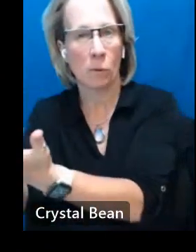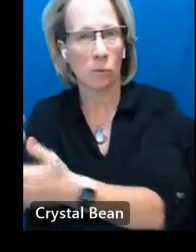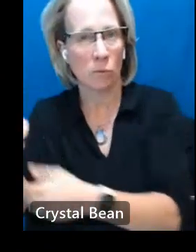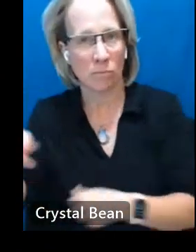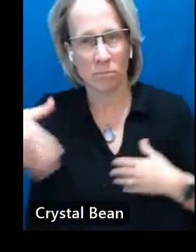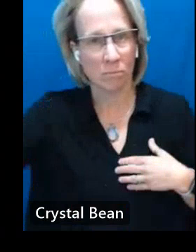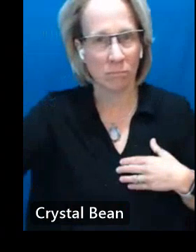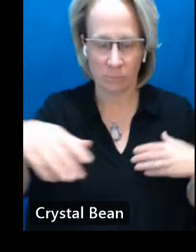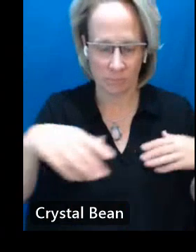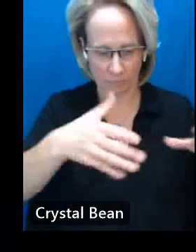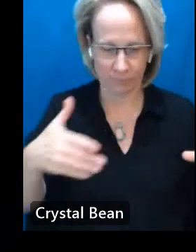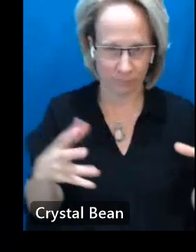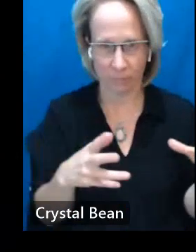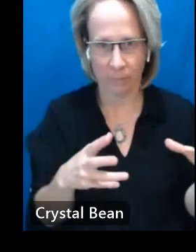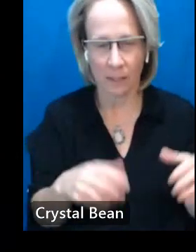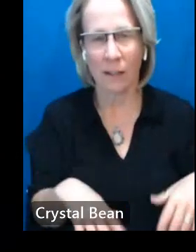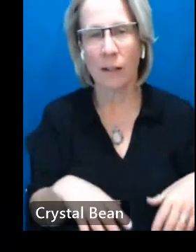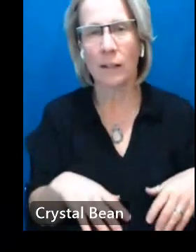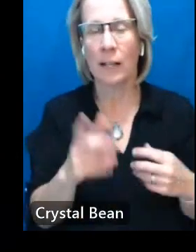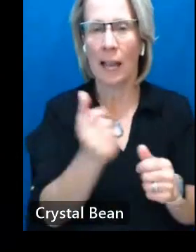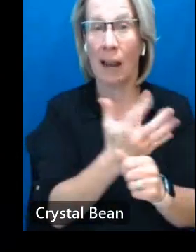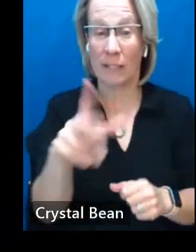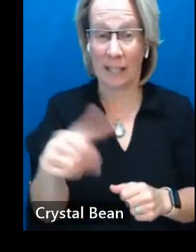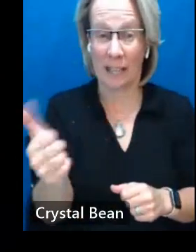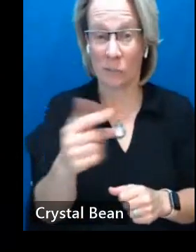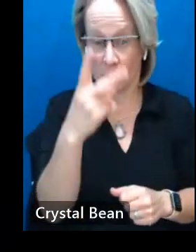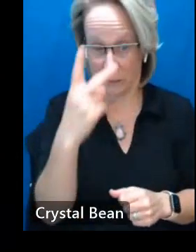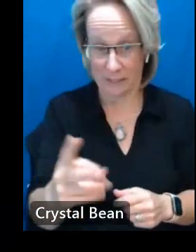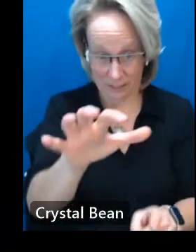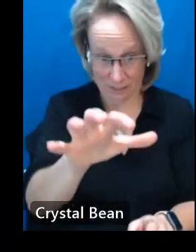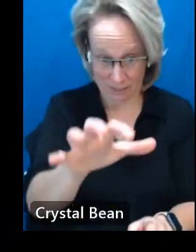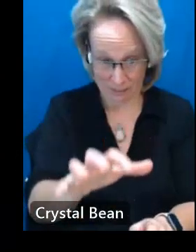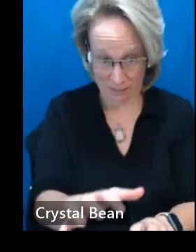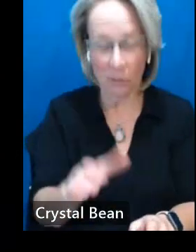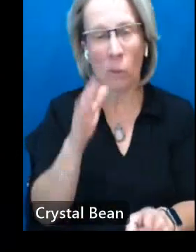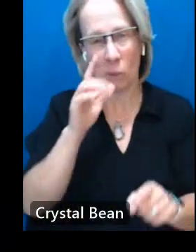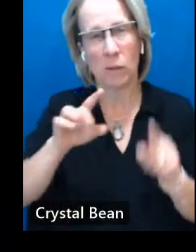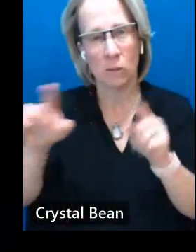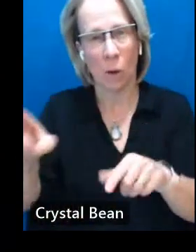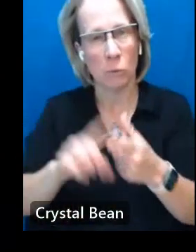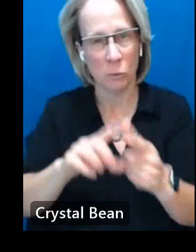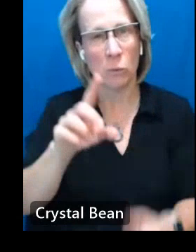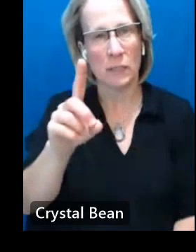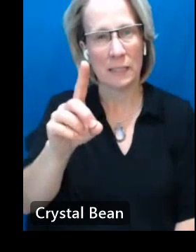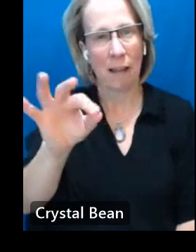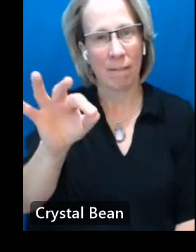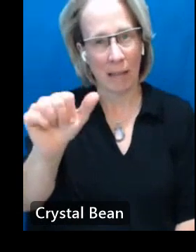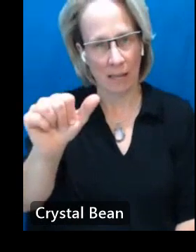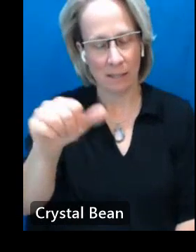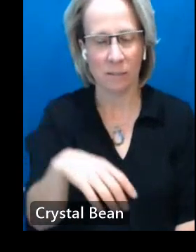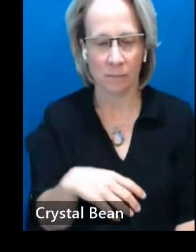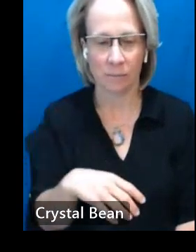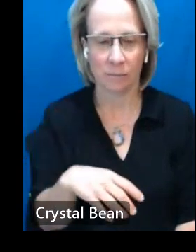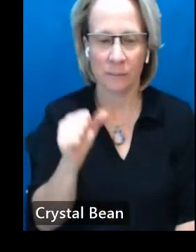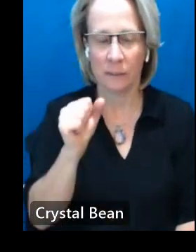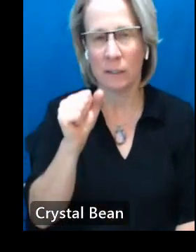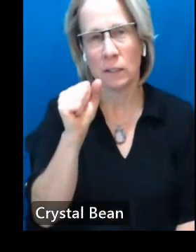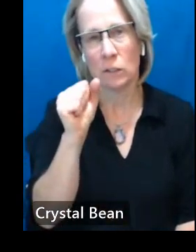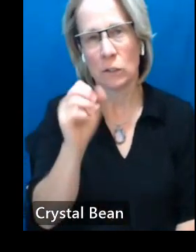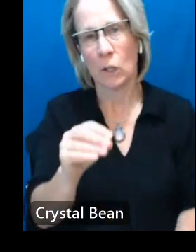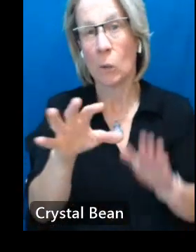much everything else that you see on this will go to DFA. So it's just a matter of selecting the right entry type